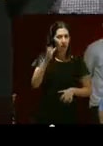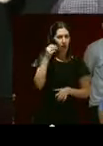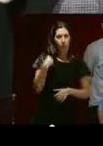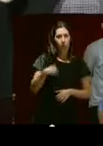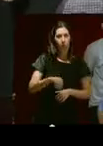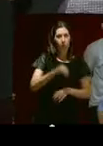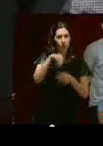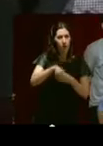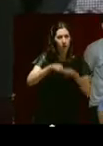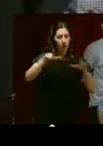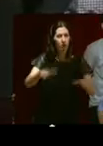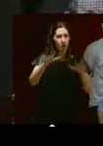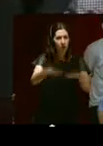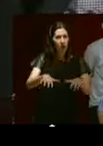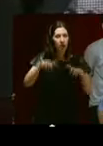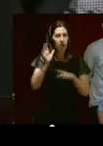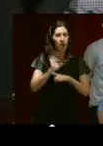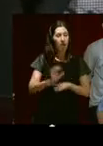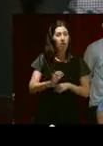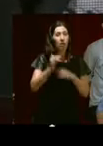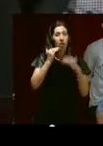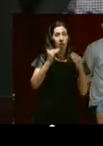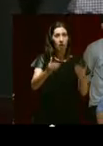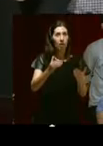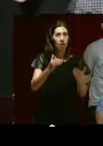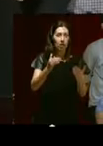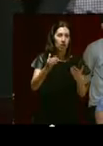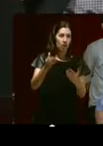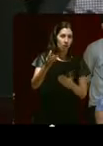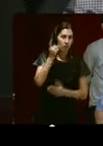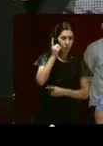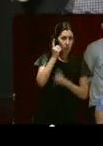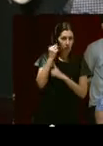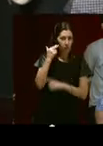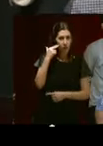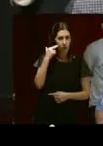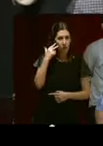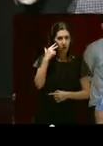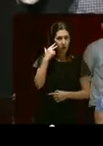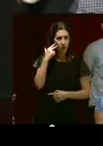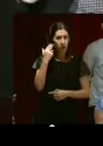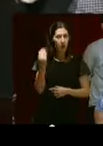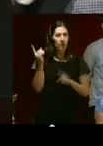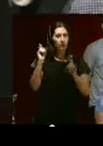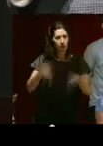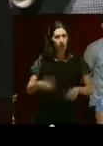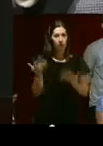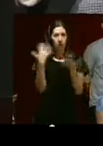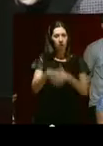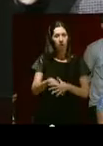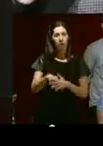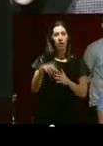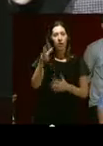the audio from that room, but also the mobile device is